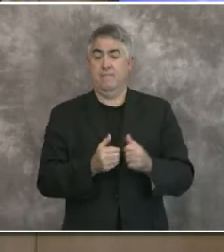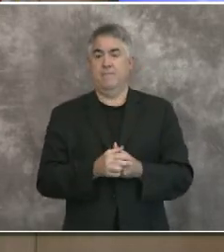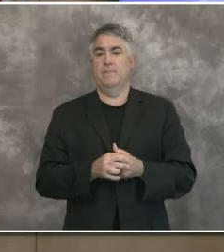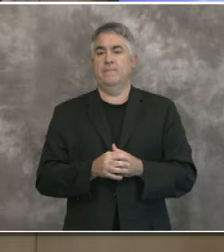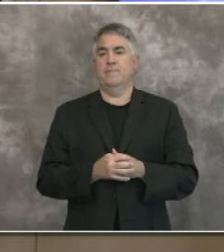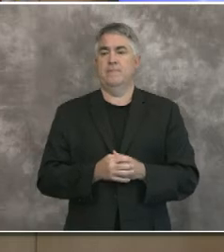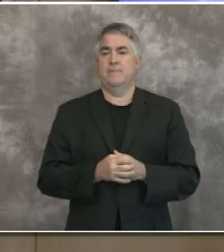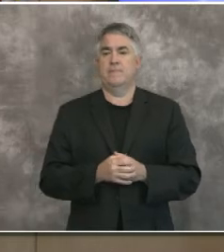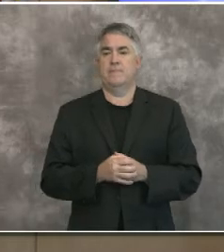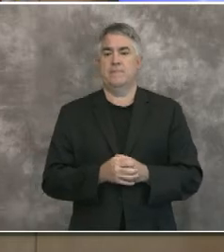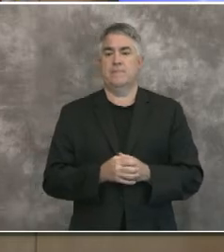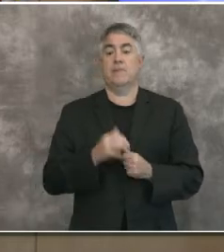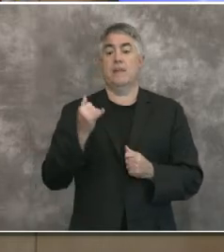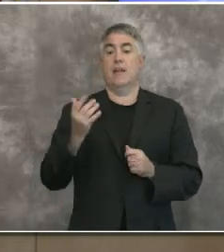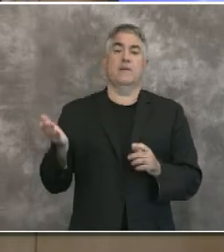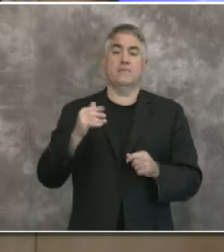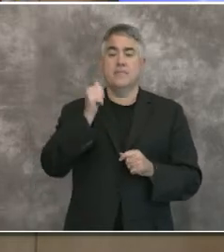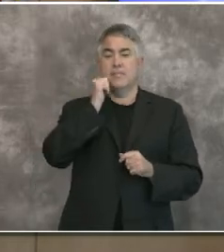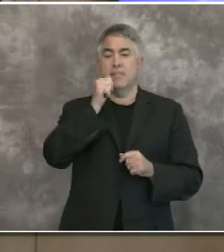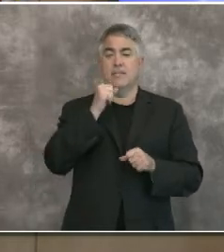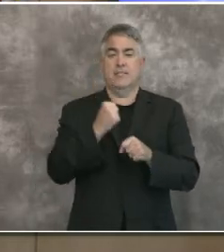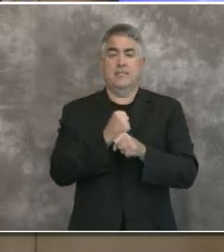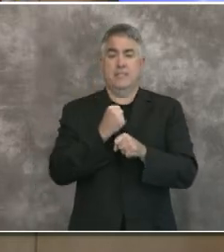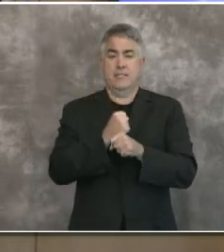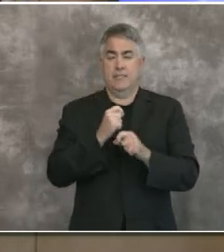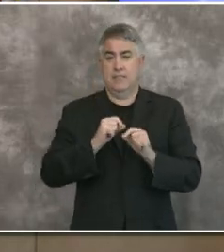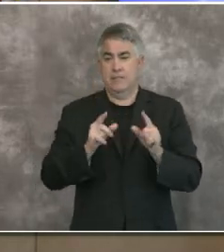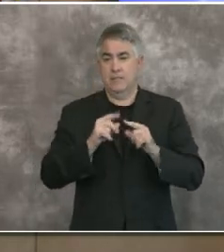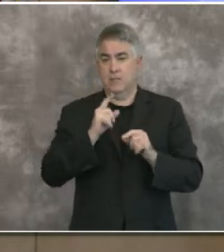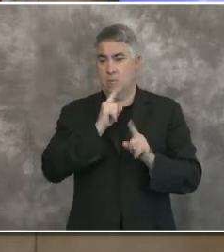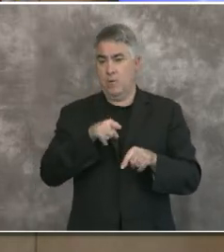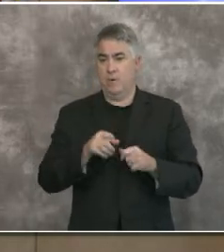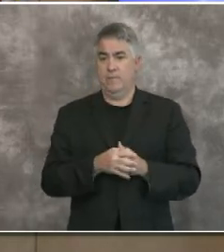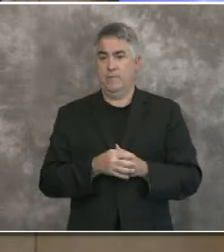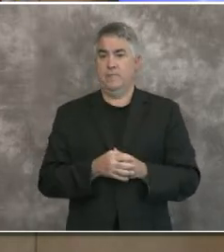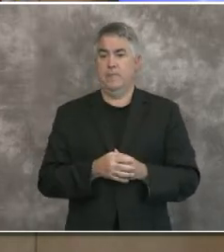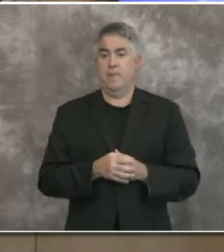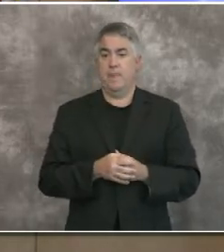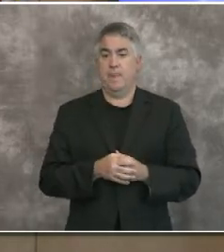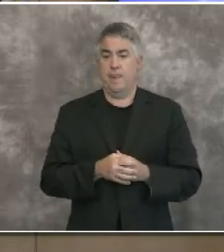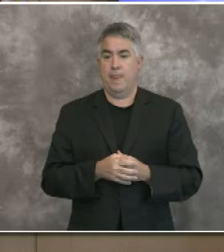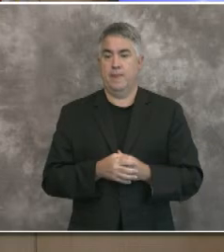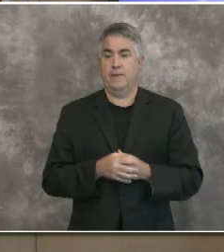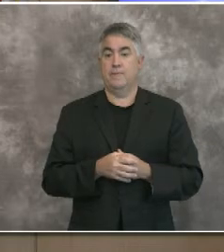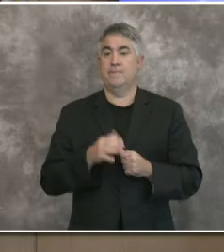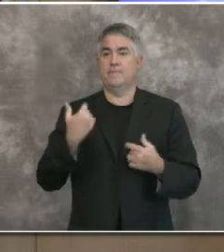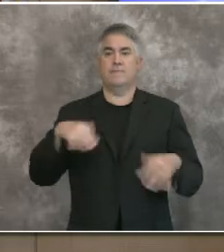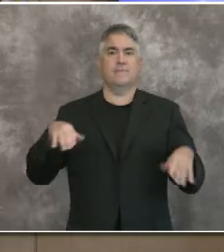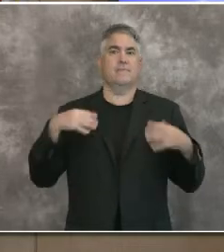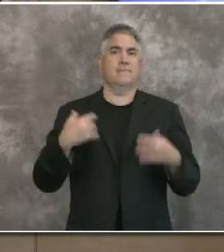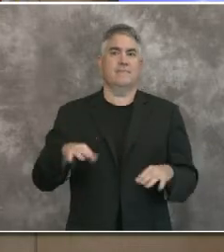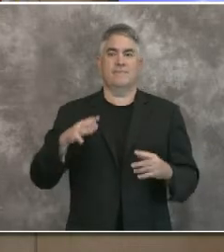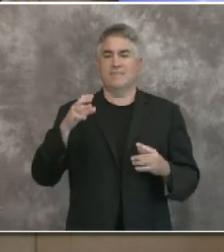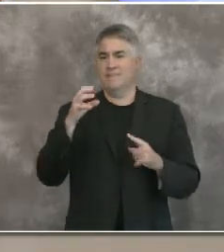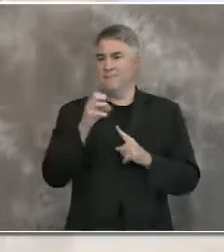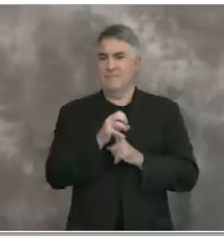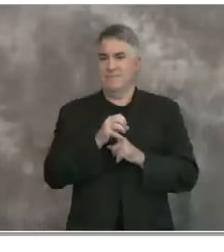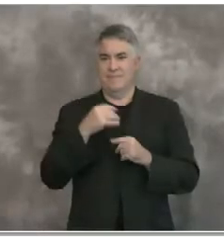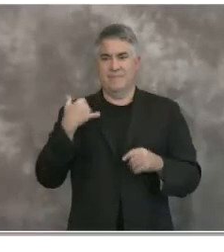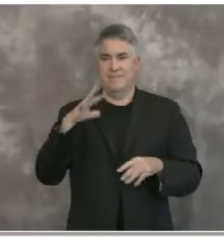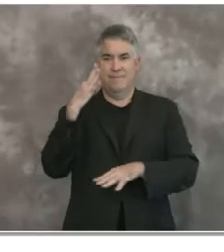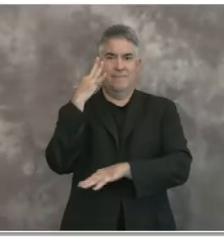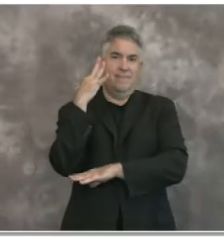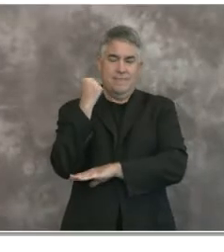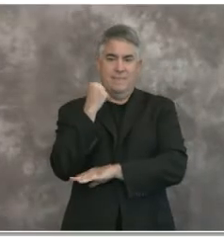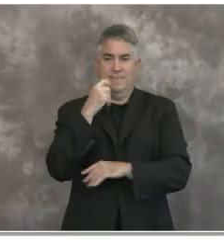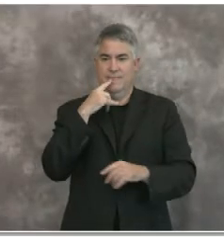into our daily updates from today. Today we're reporting our single highest day of testing throughout the coronavirus pandemic. I want to preface it by saying